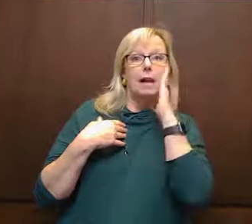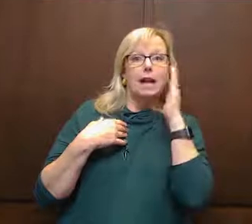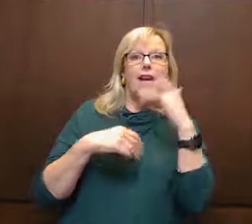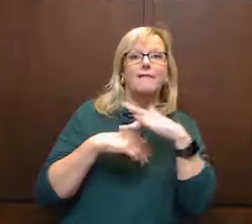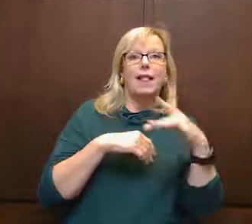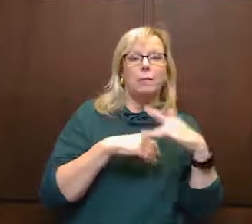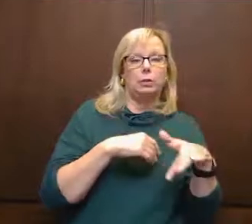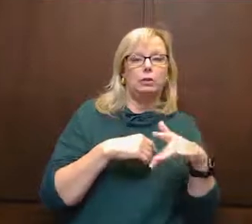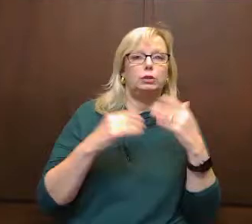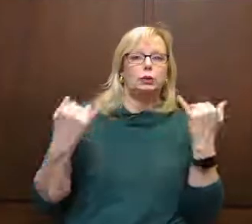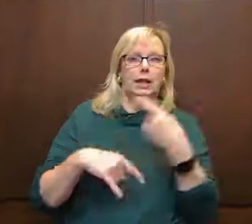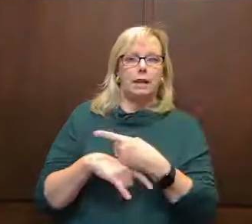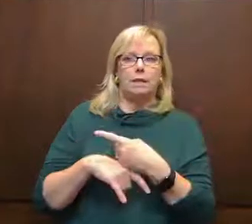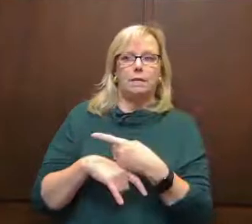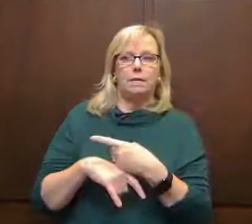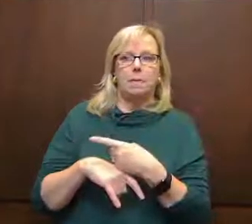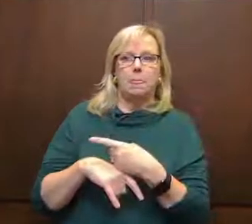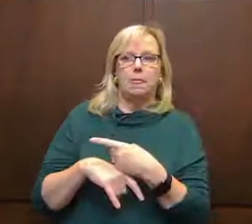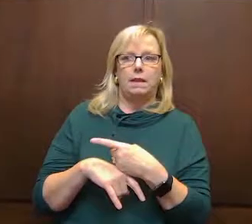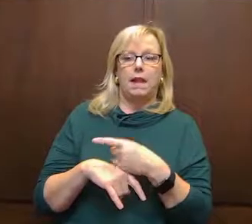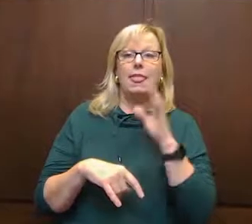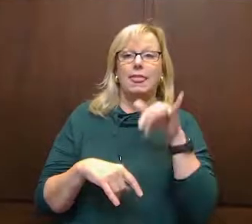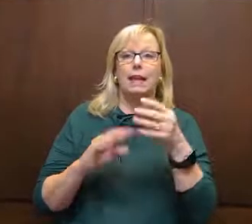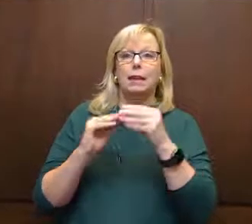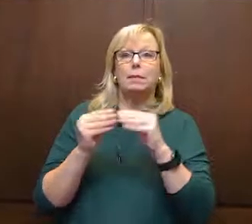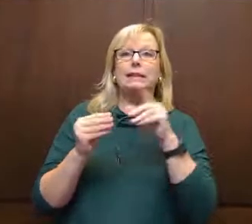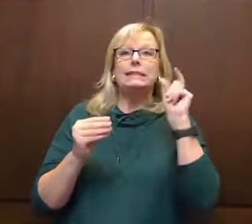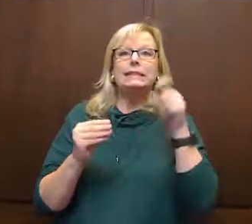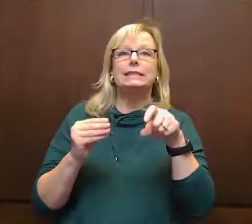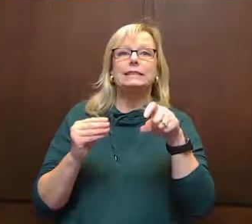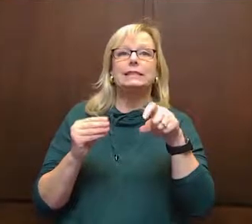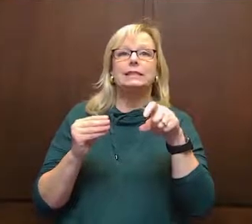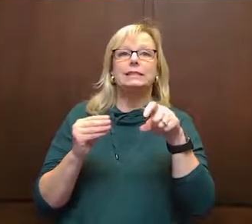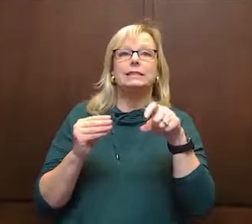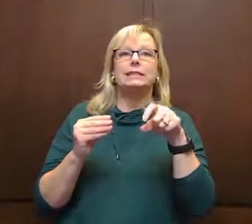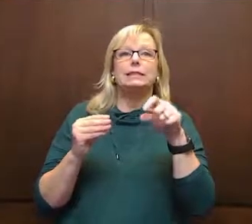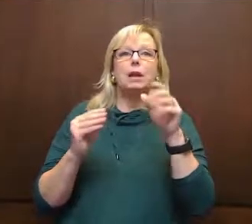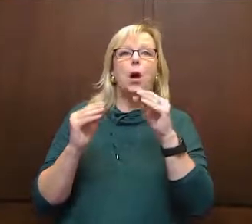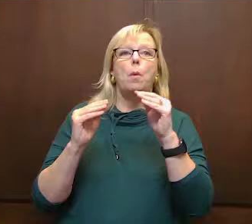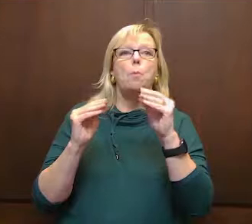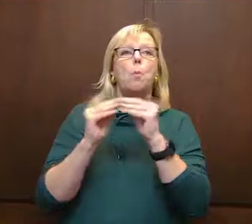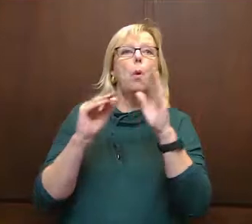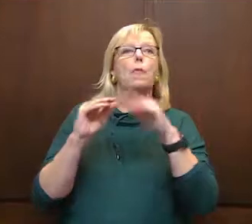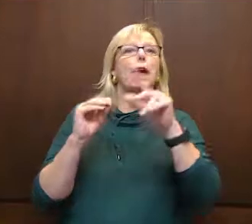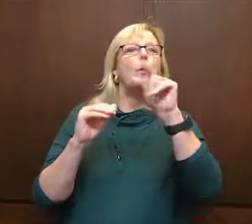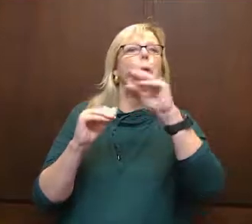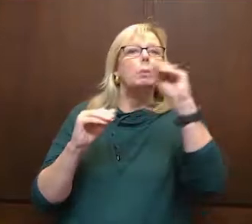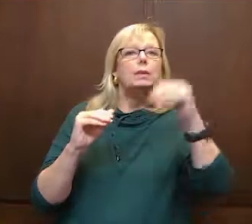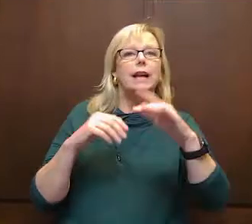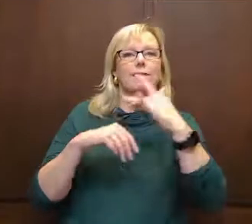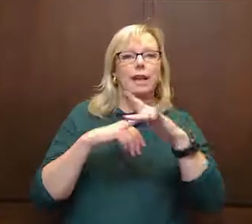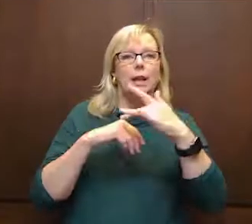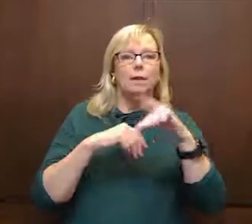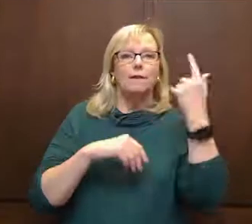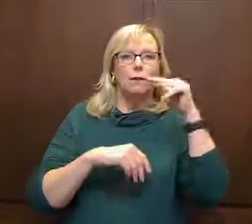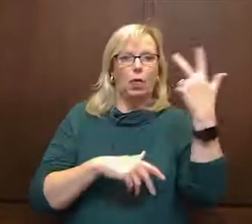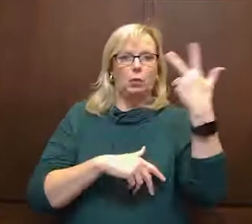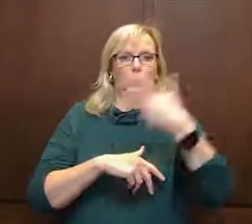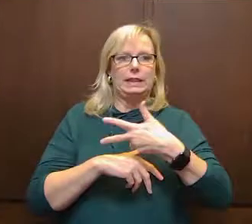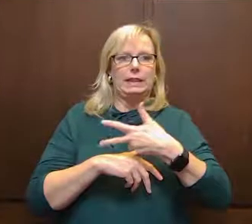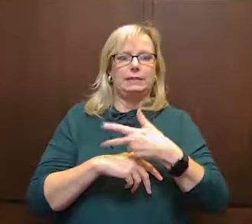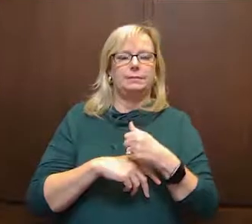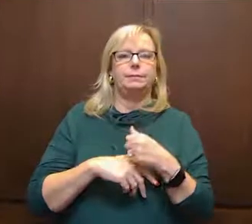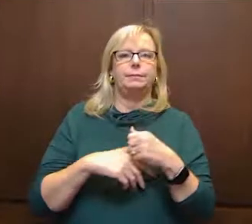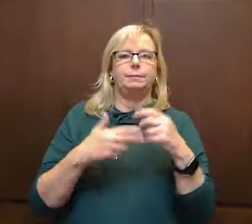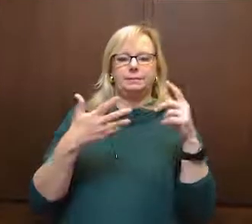are available today. That number needs to be above 20% availability for 3 consecutive